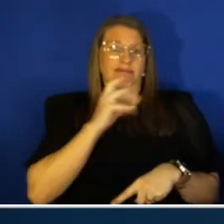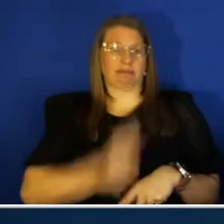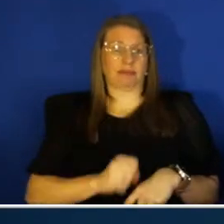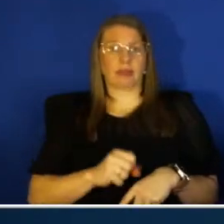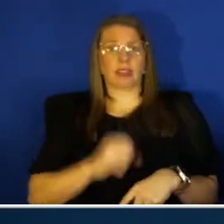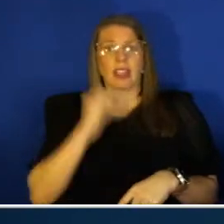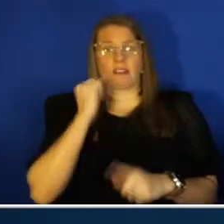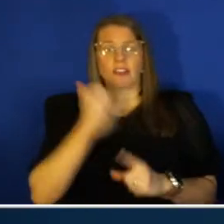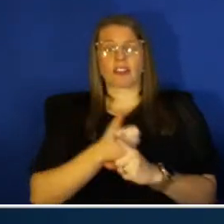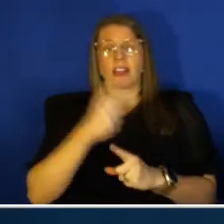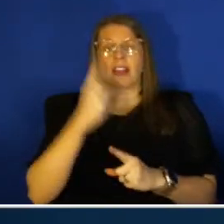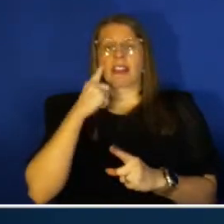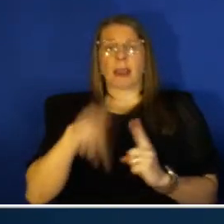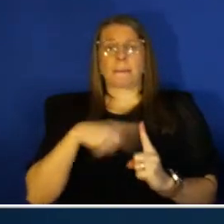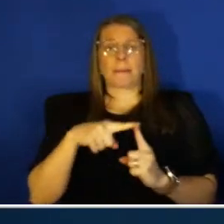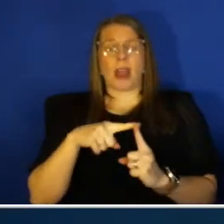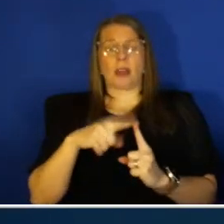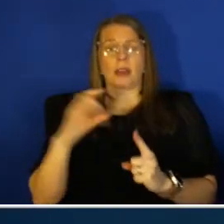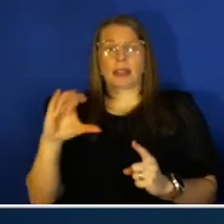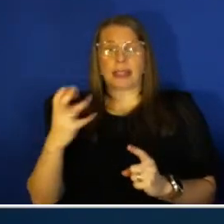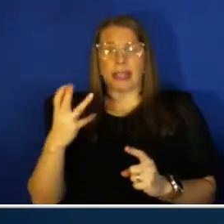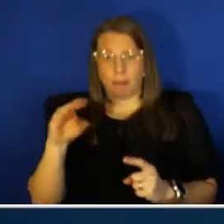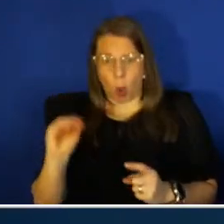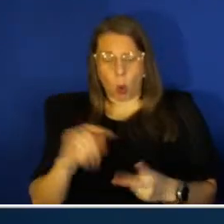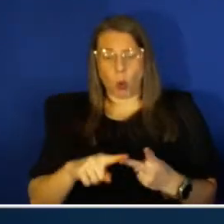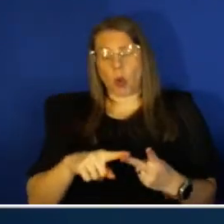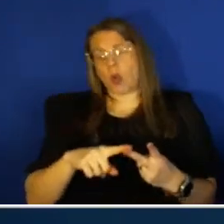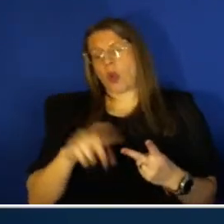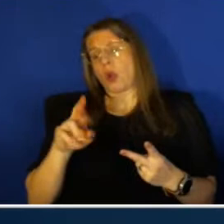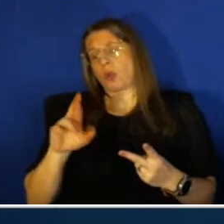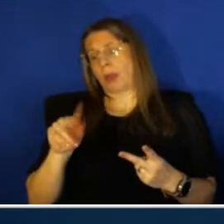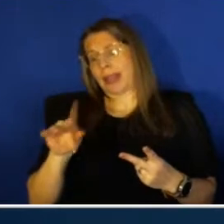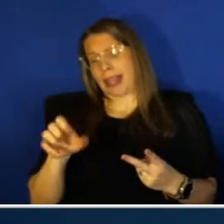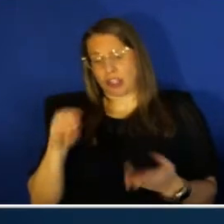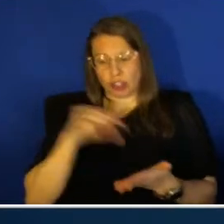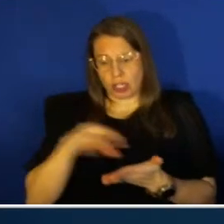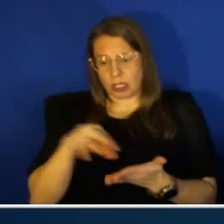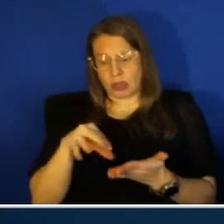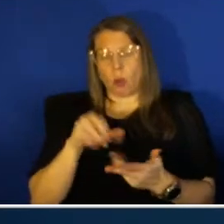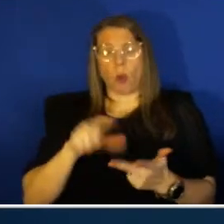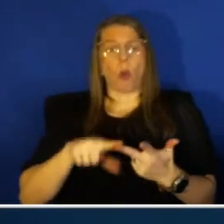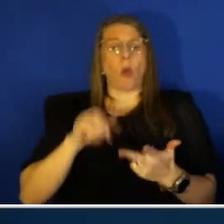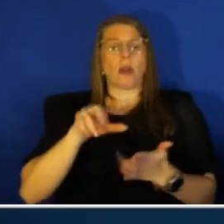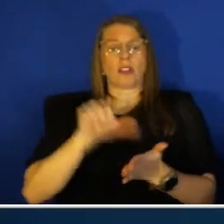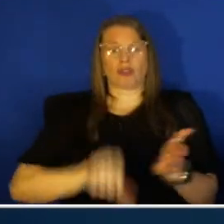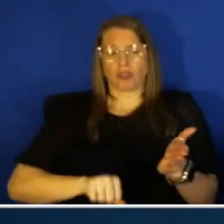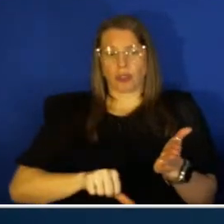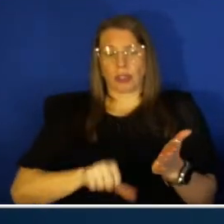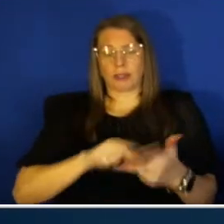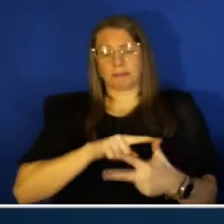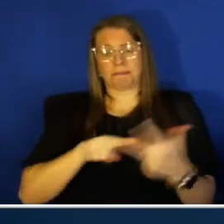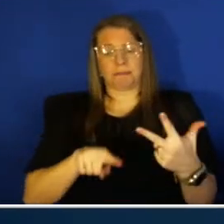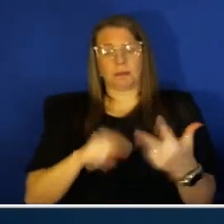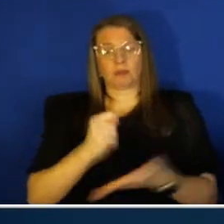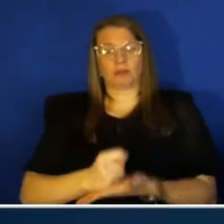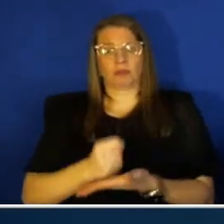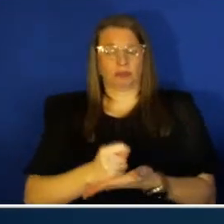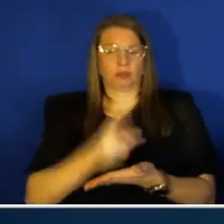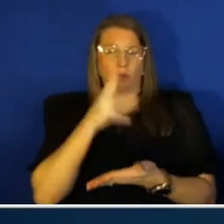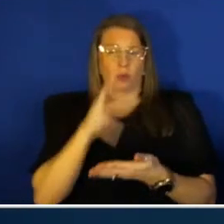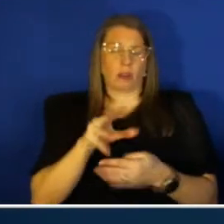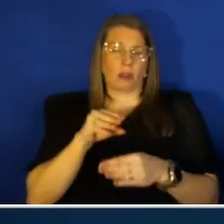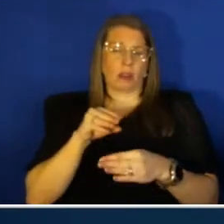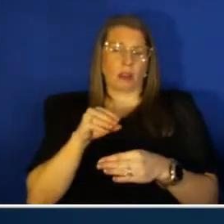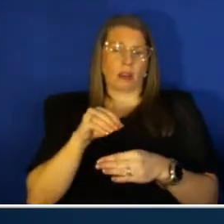about chemotherapy or radiation therapy or surgery, treatment is likely to cause more